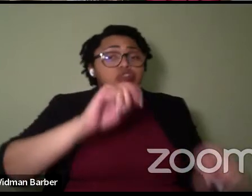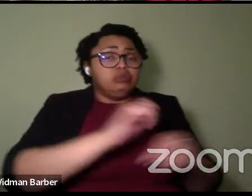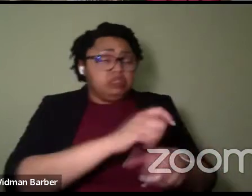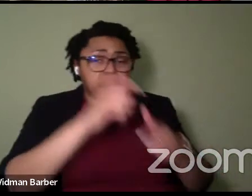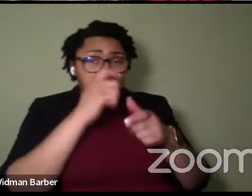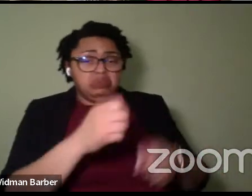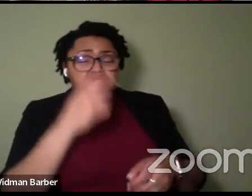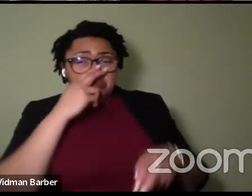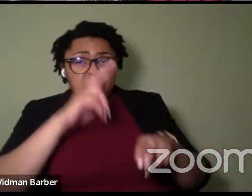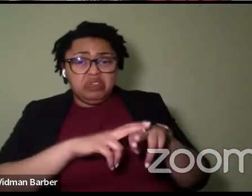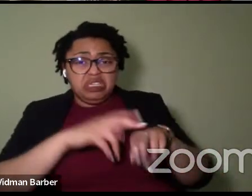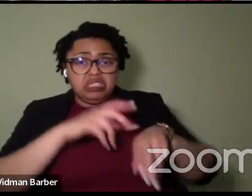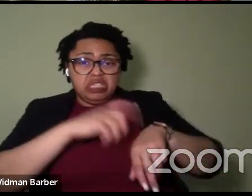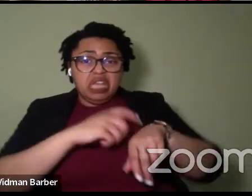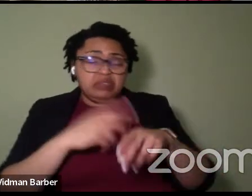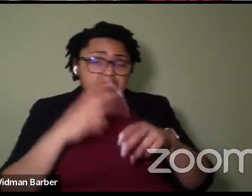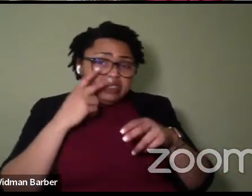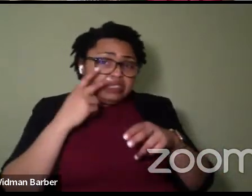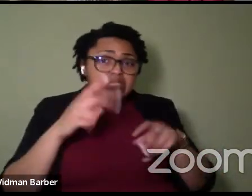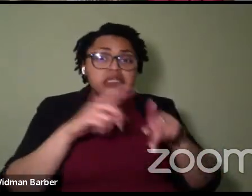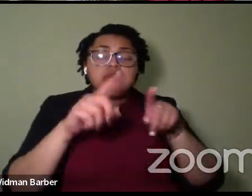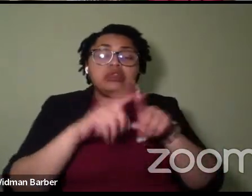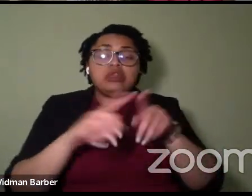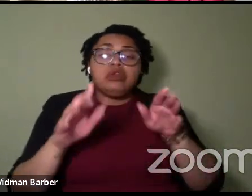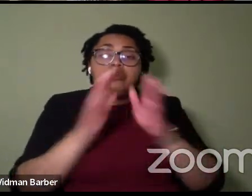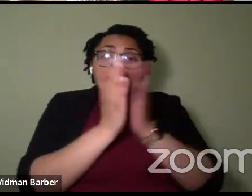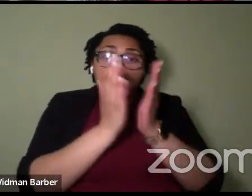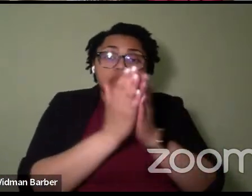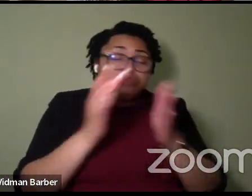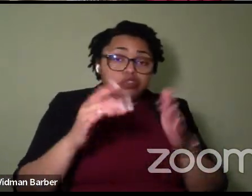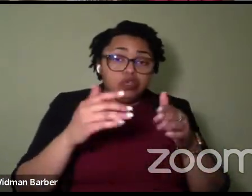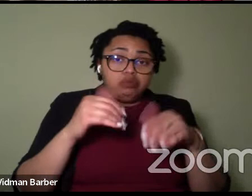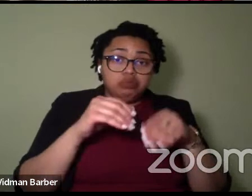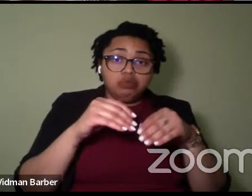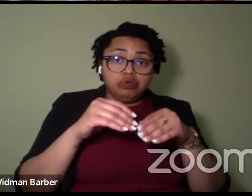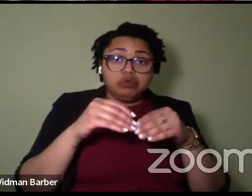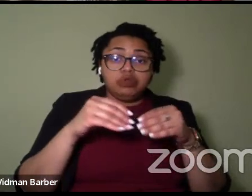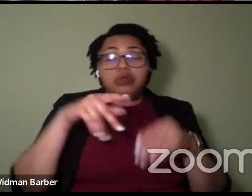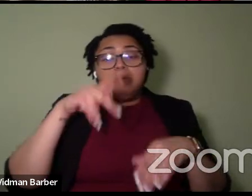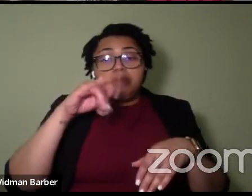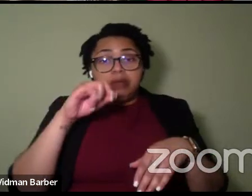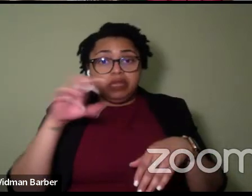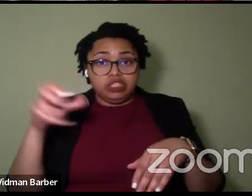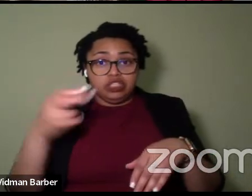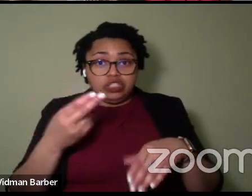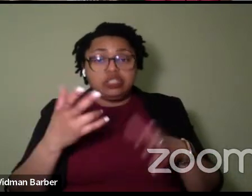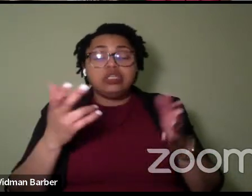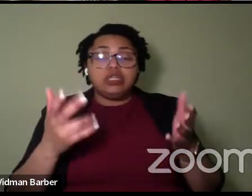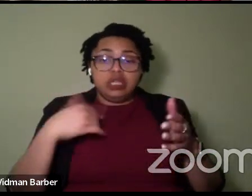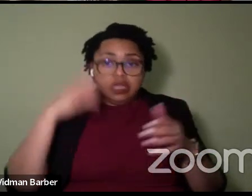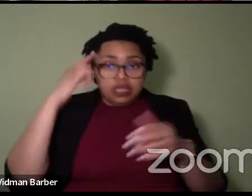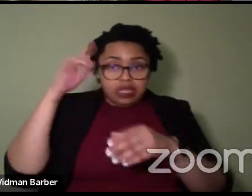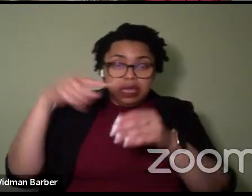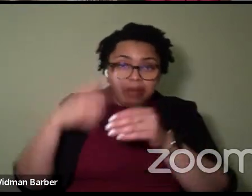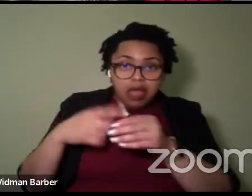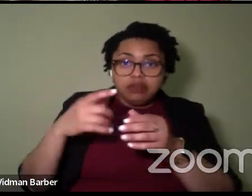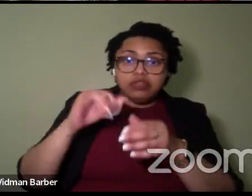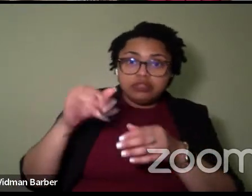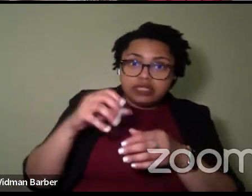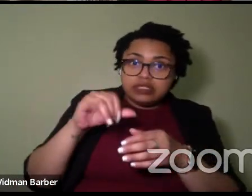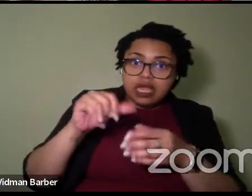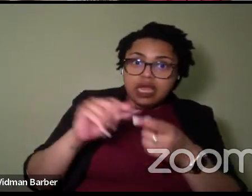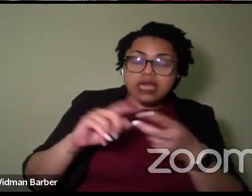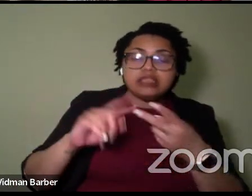books come out, right? The book by Jessica. I think about my friend Chanda, her book coming out on the disordered cosmos. And so it's been a